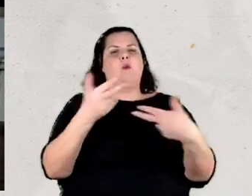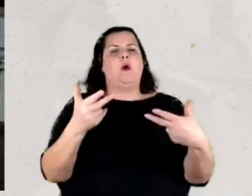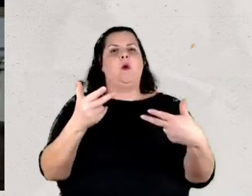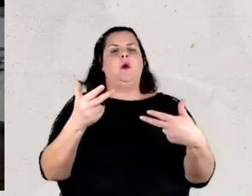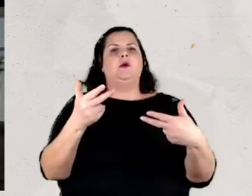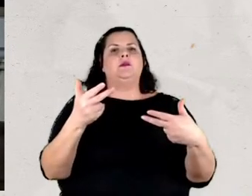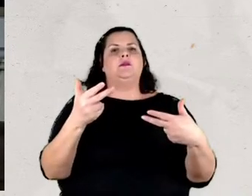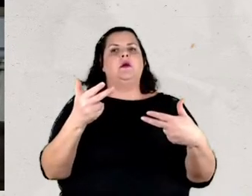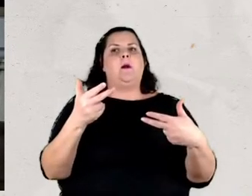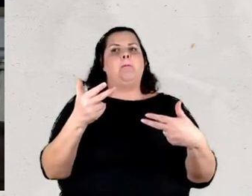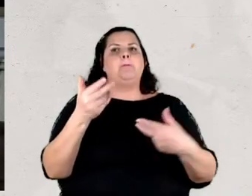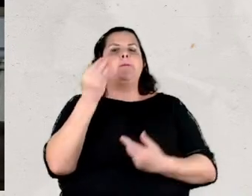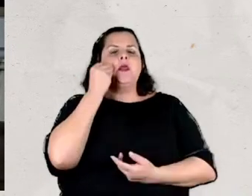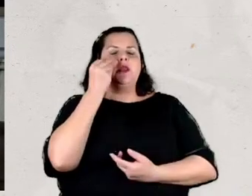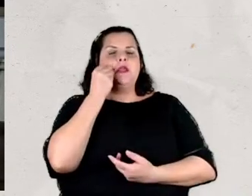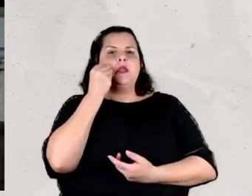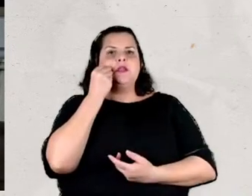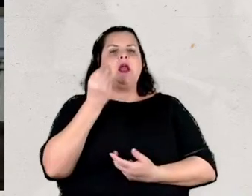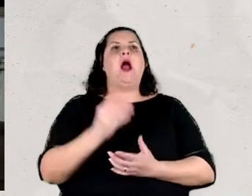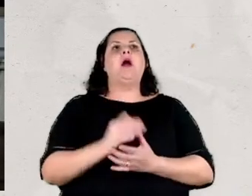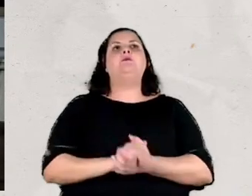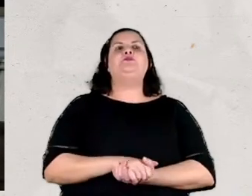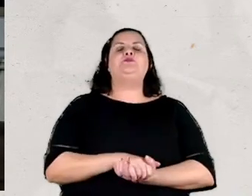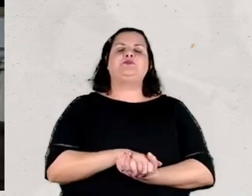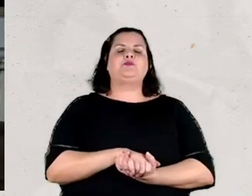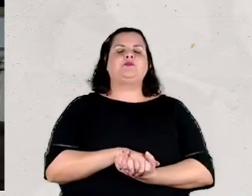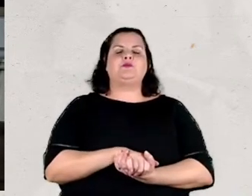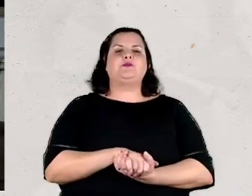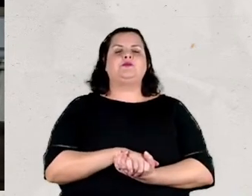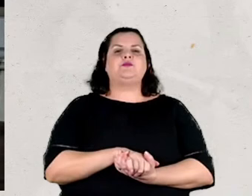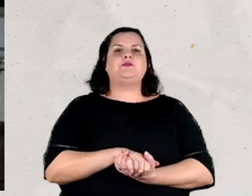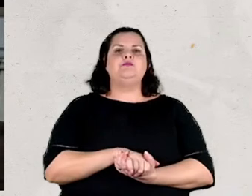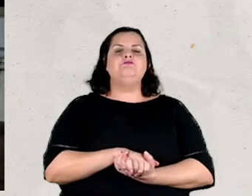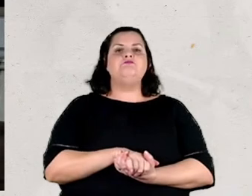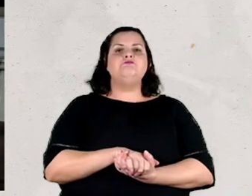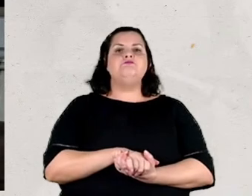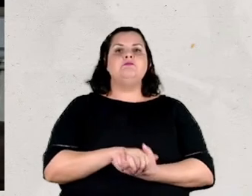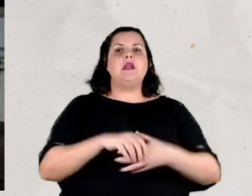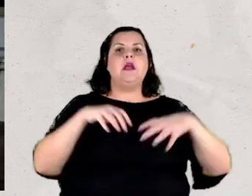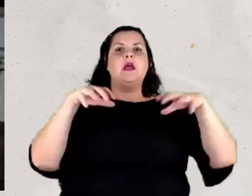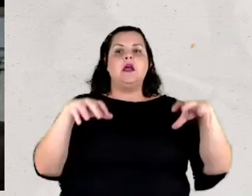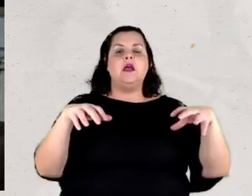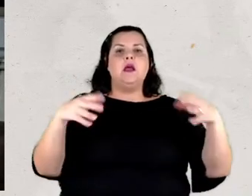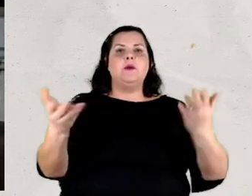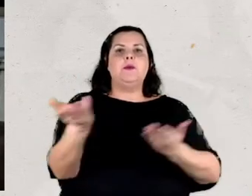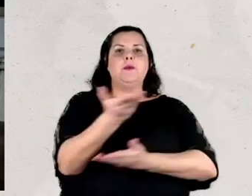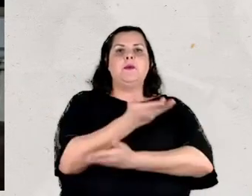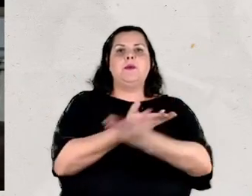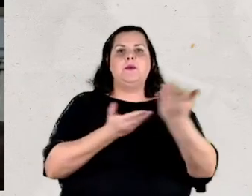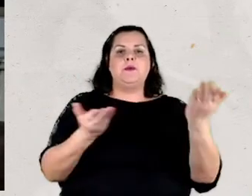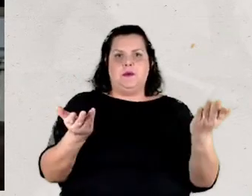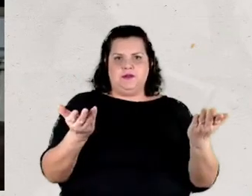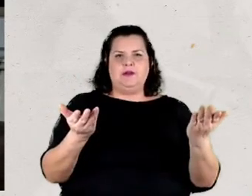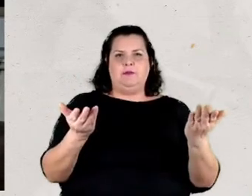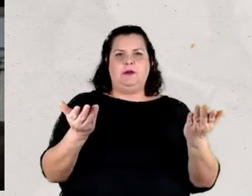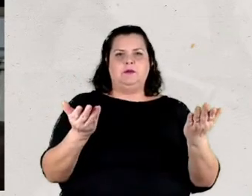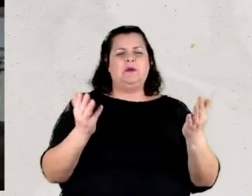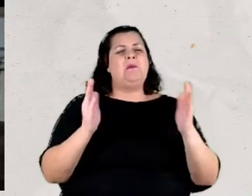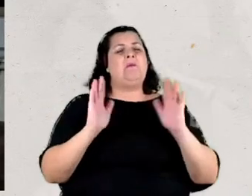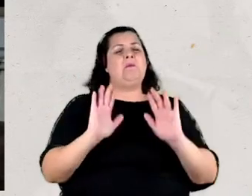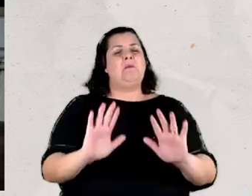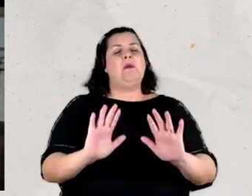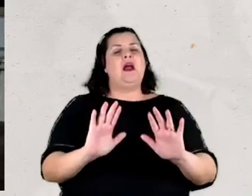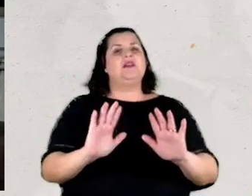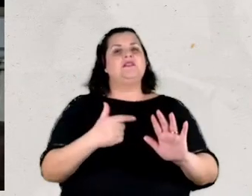far, but there will be some announcement with President Biden going back and forth between Israel